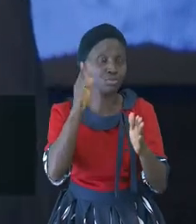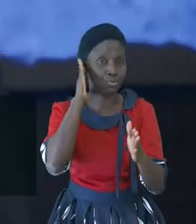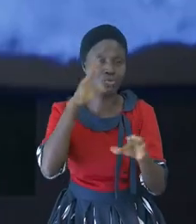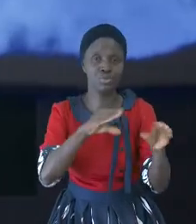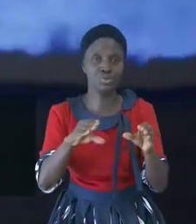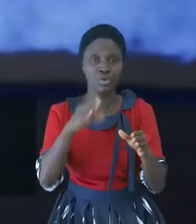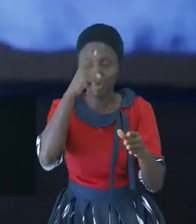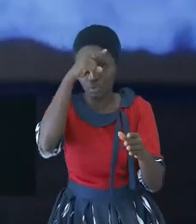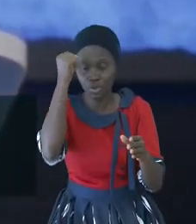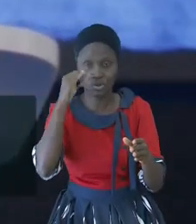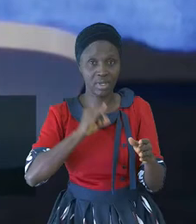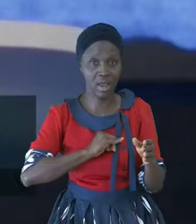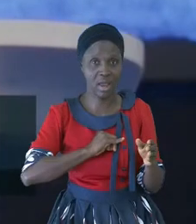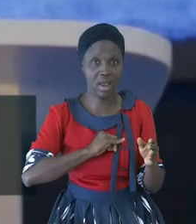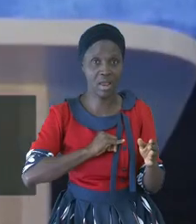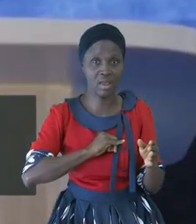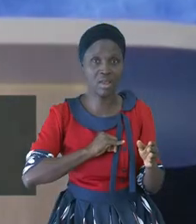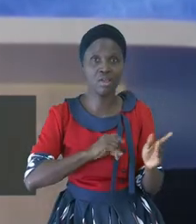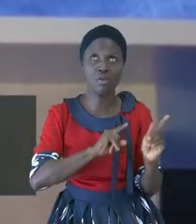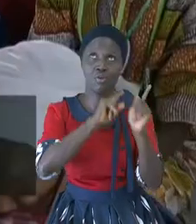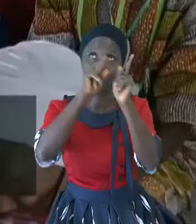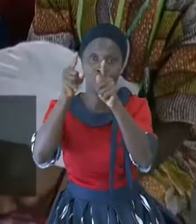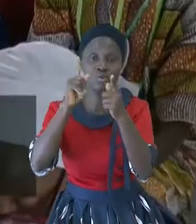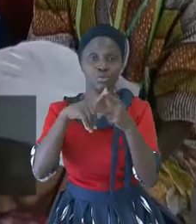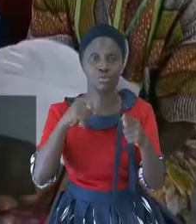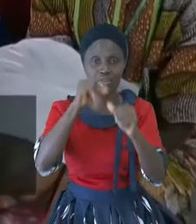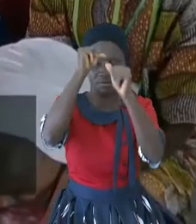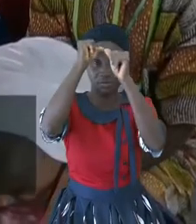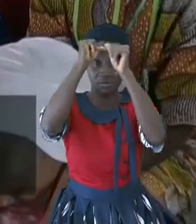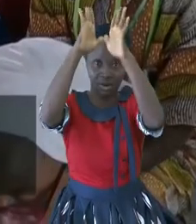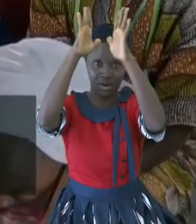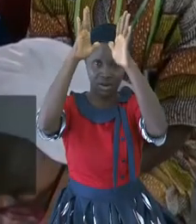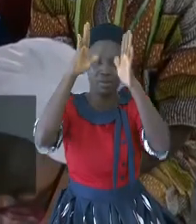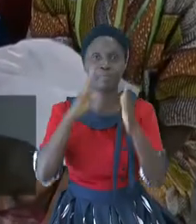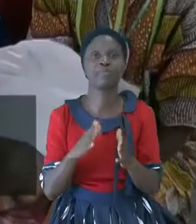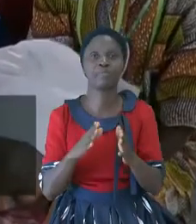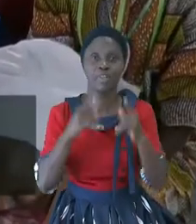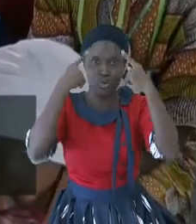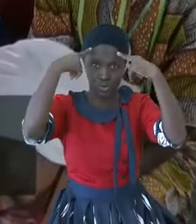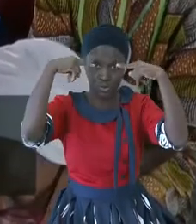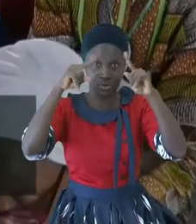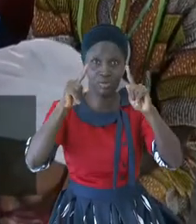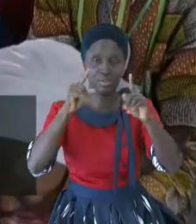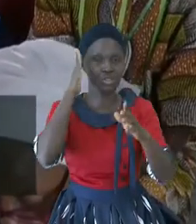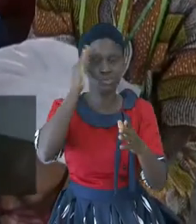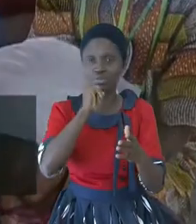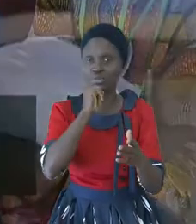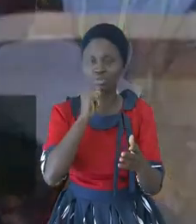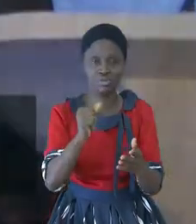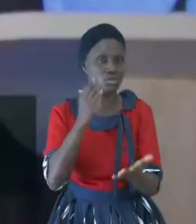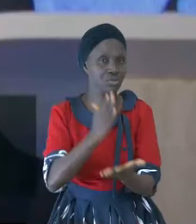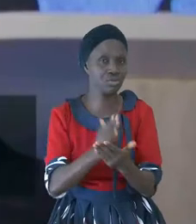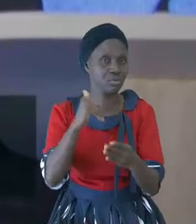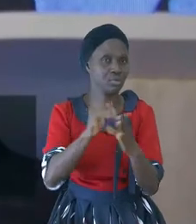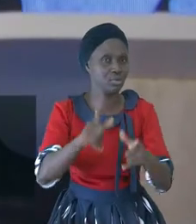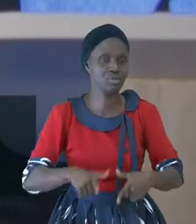Father. Exploits will never stop in your life. The miracles of yesterday that God has